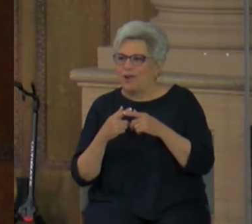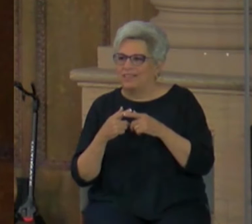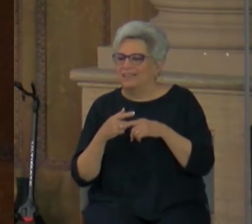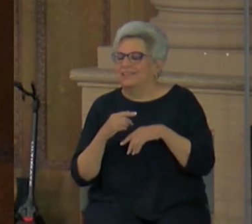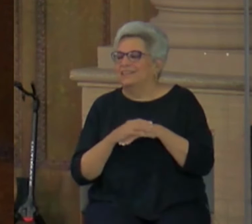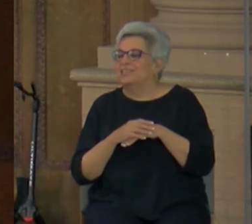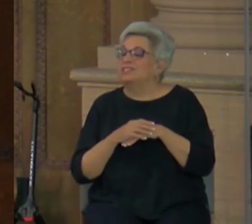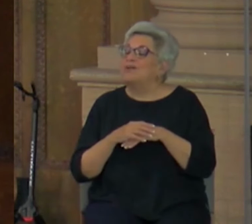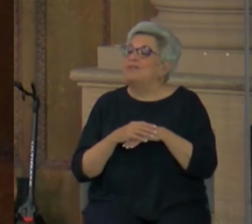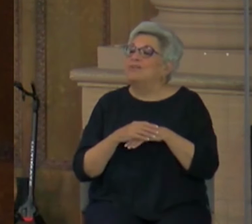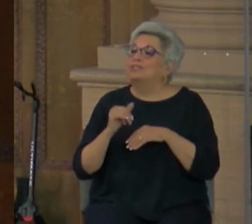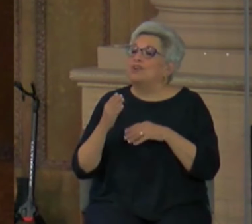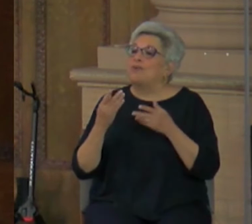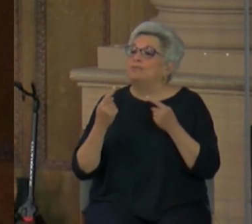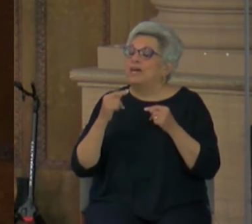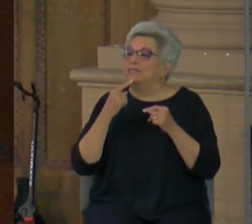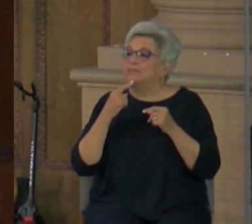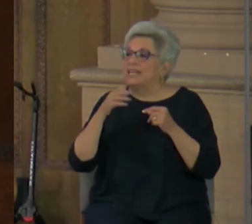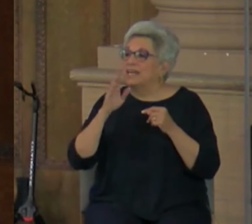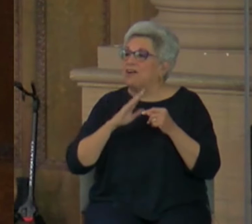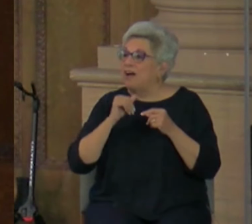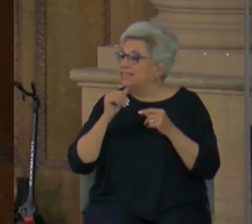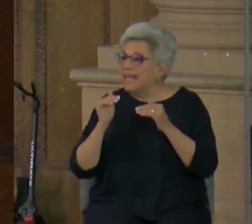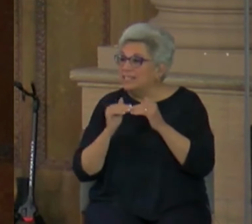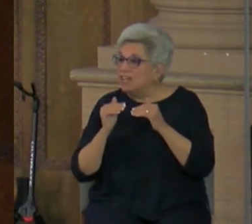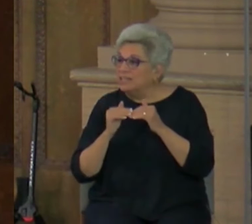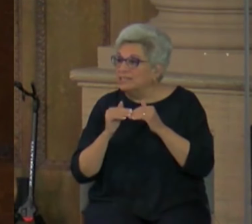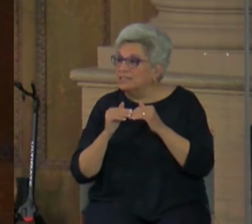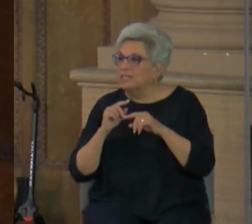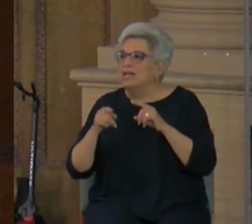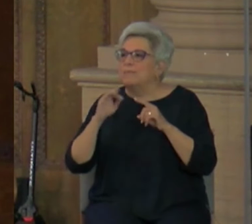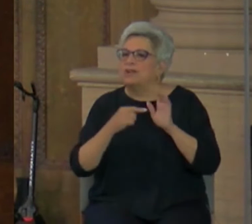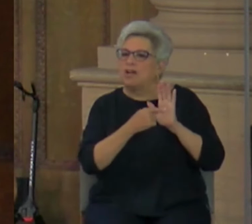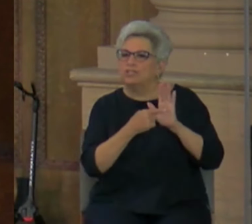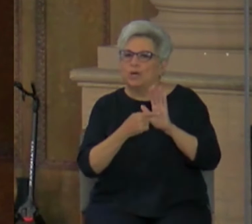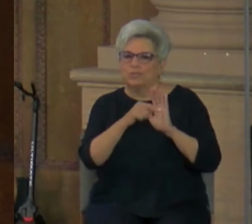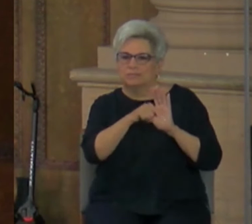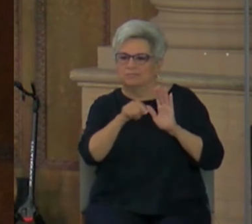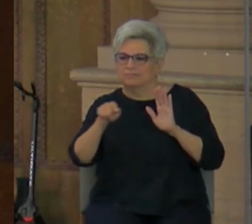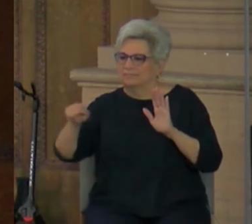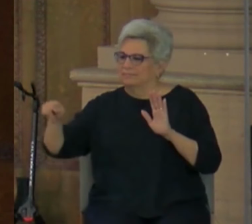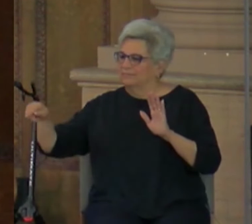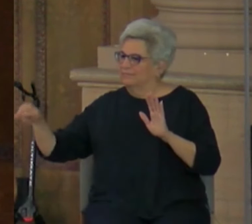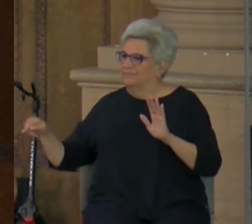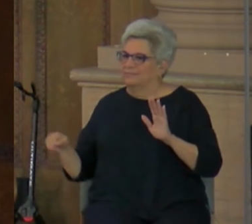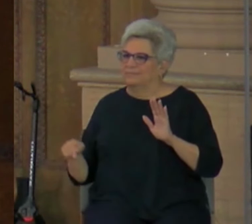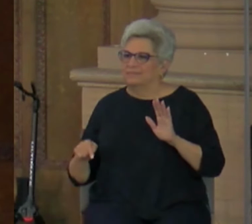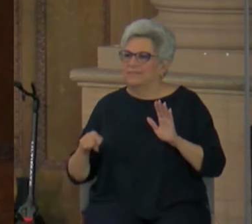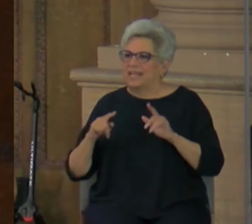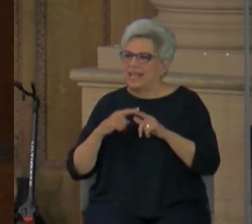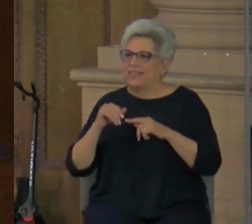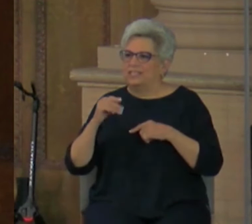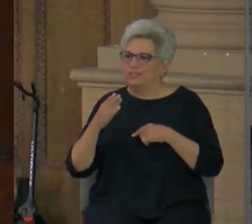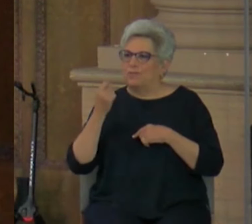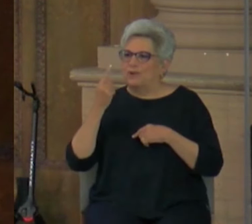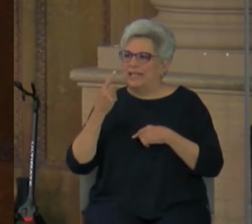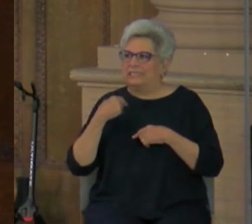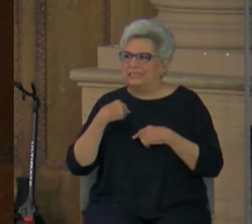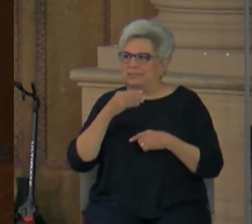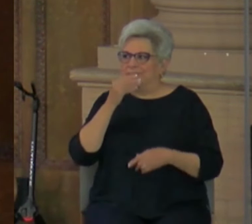and that God rules unjustly. God takes him through the natural world and shows him that's not so. And Job realizes that his argument